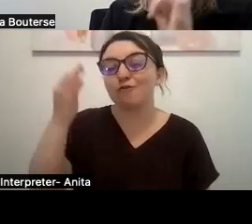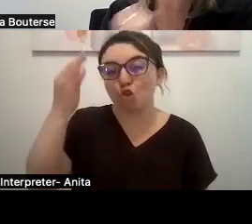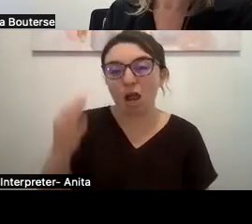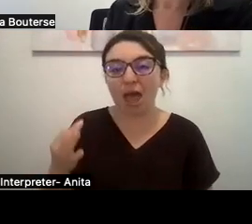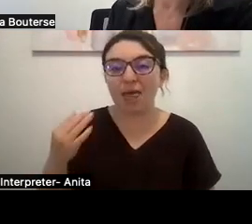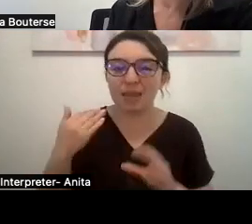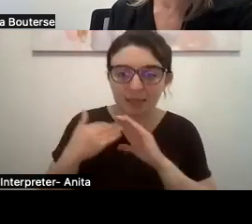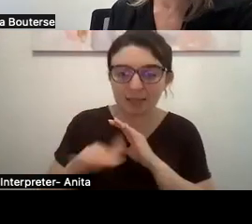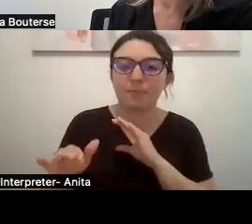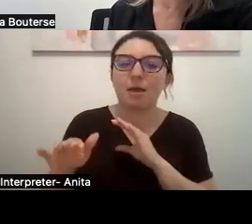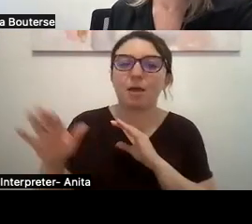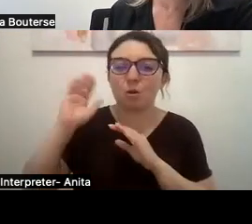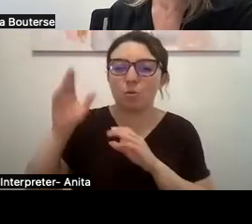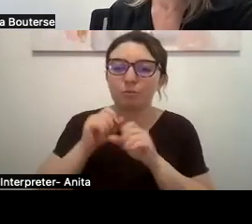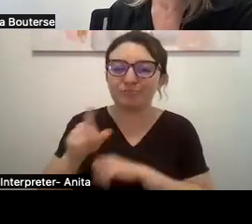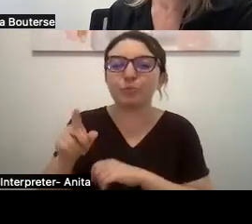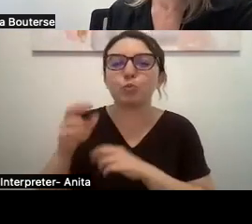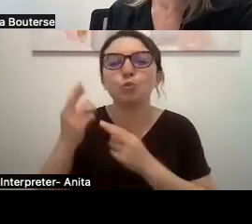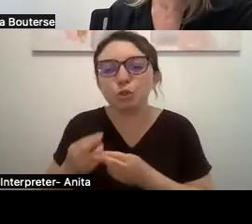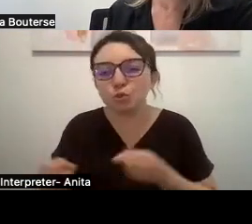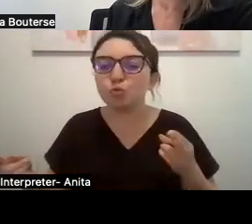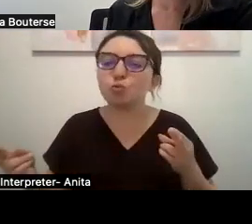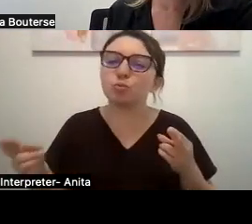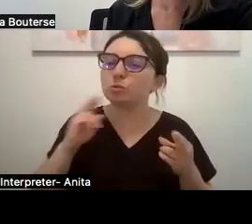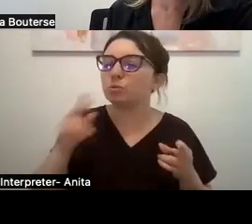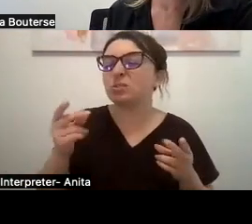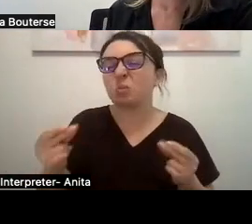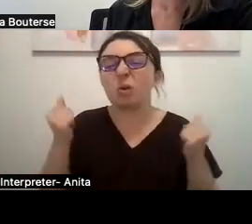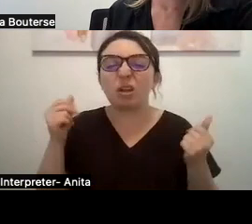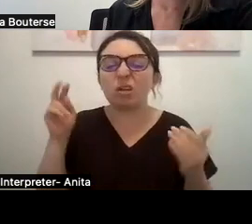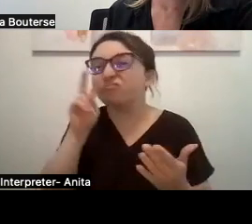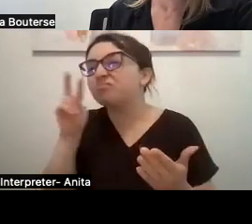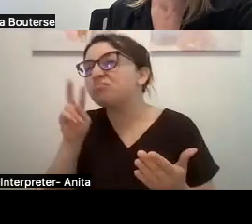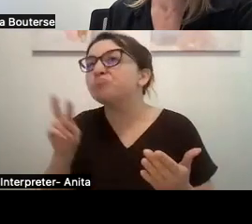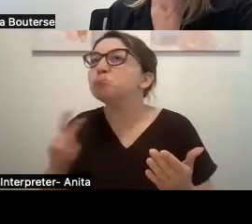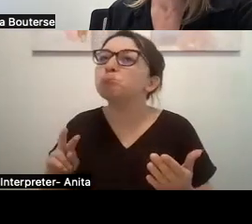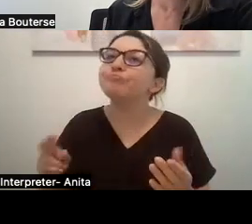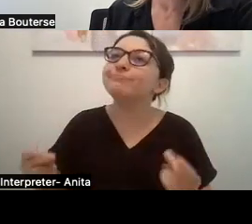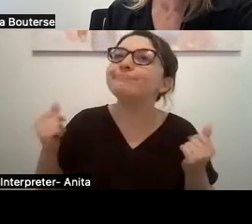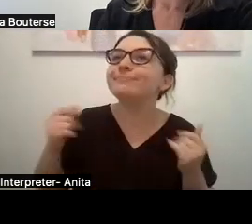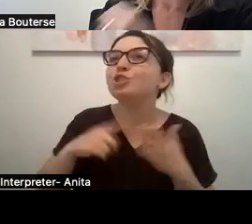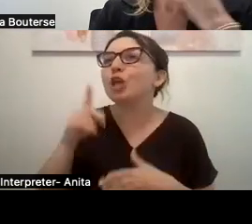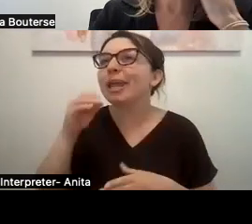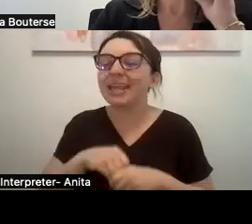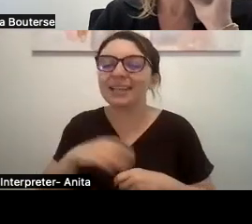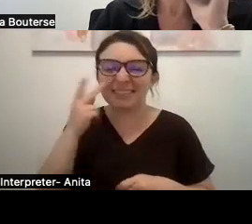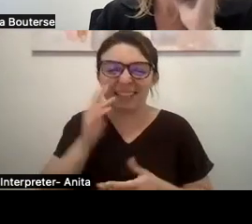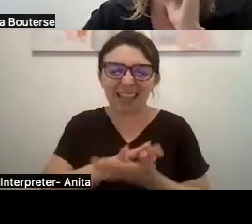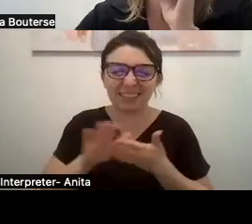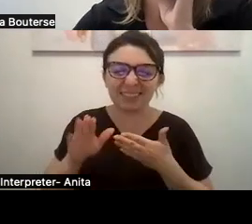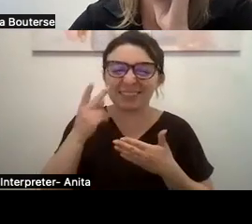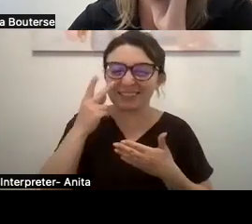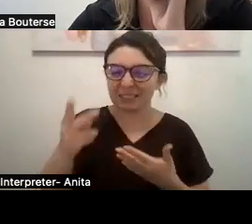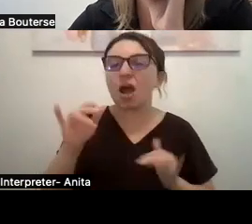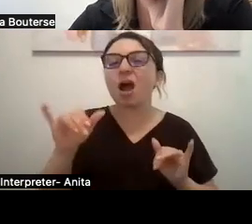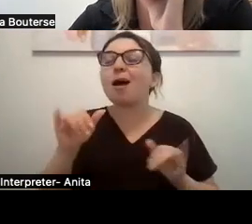home just some resources that you can use, just quick check-ins. And it's always nice to have that little bit of